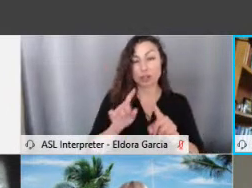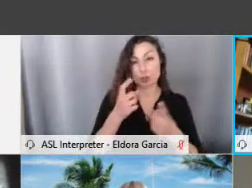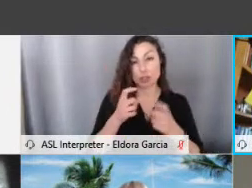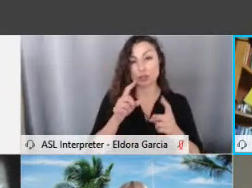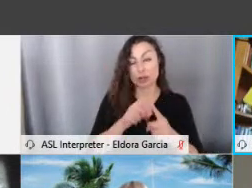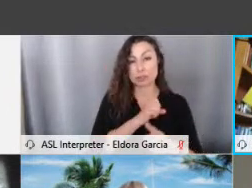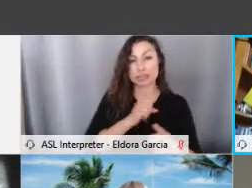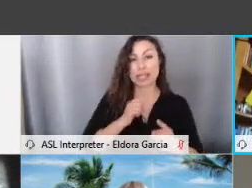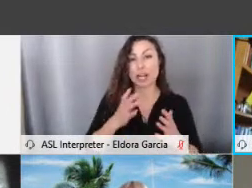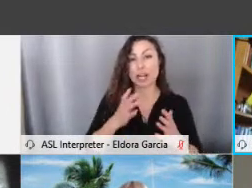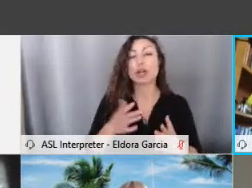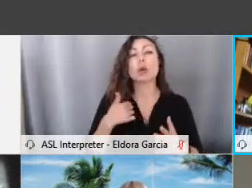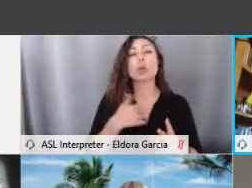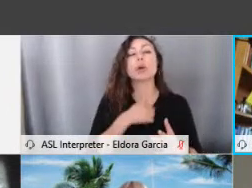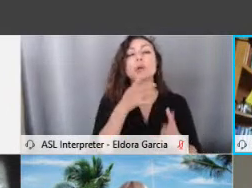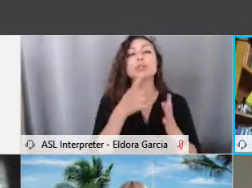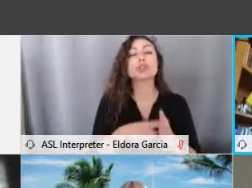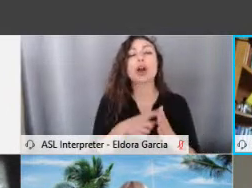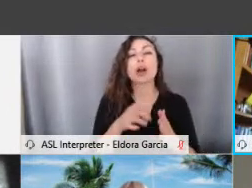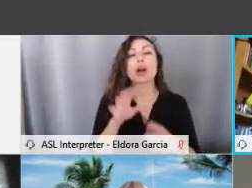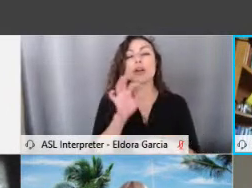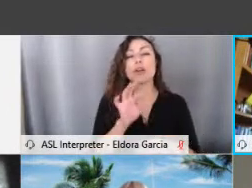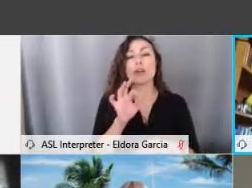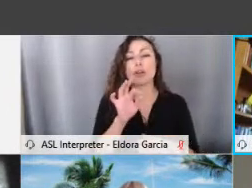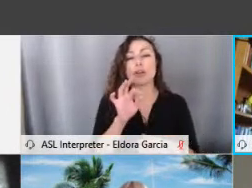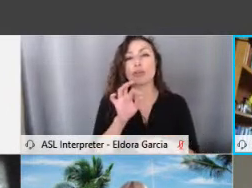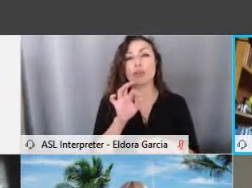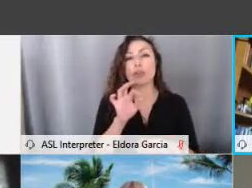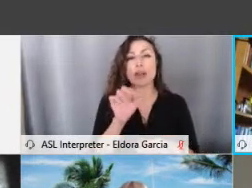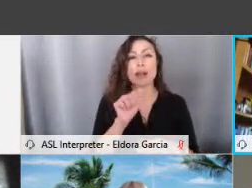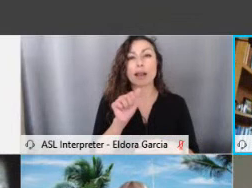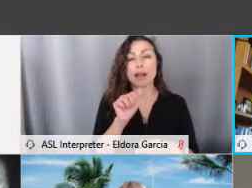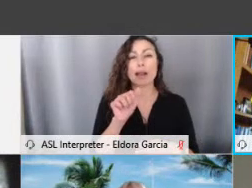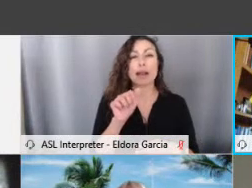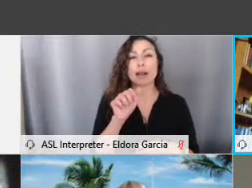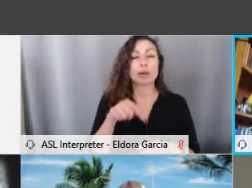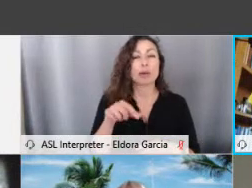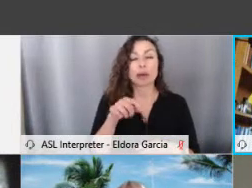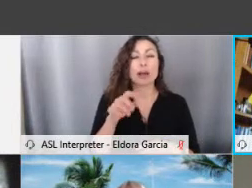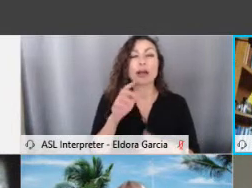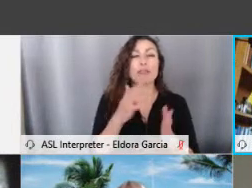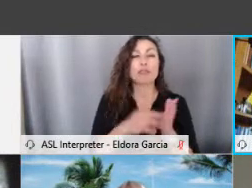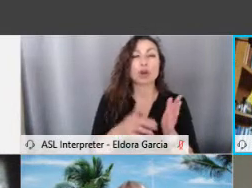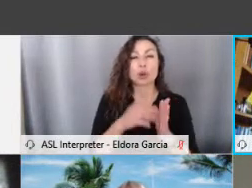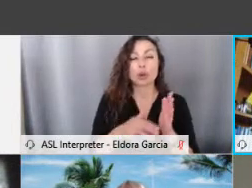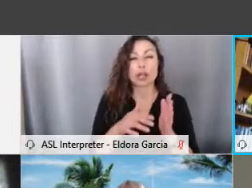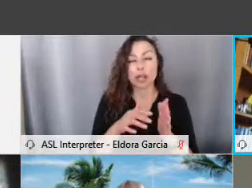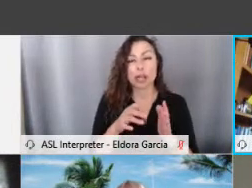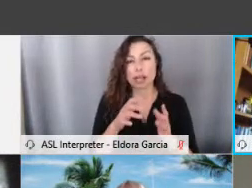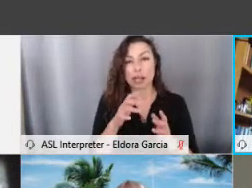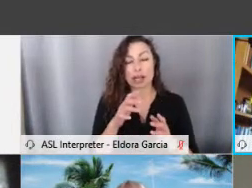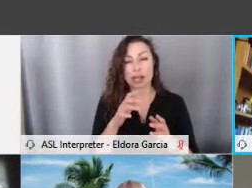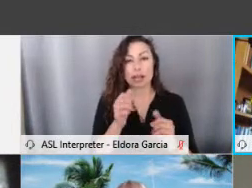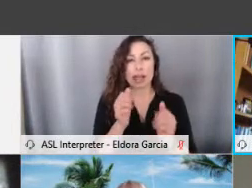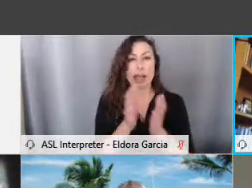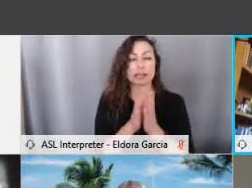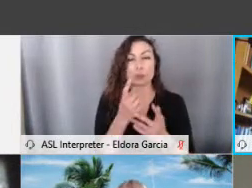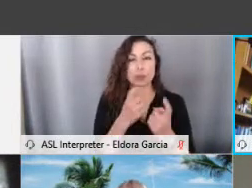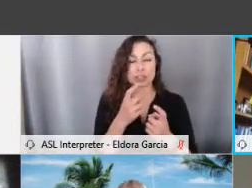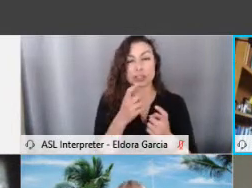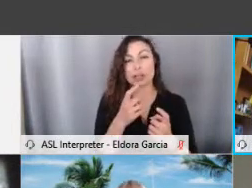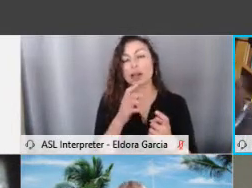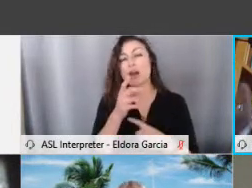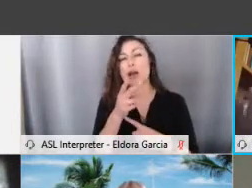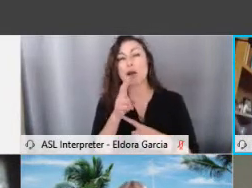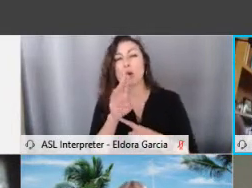going to start a special frequently asked questions, which is a euphemism for urban myths about COVID. And